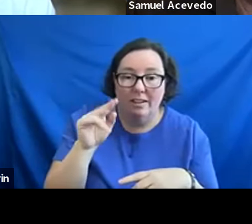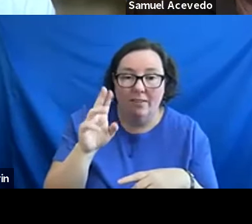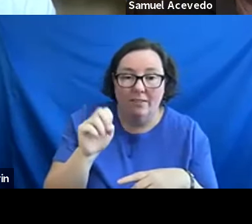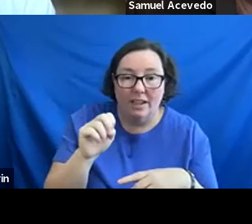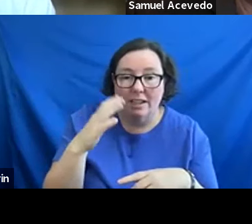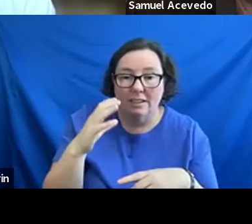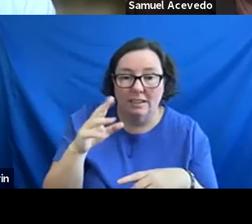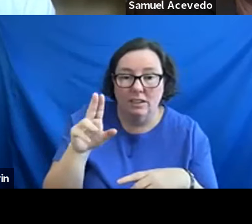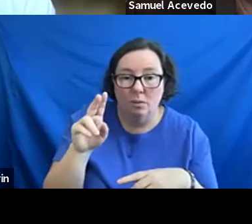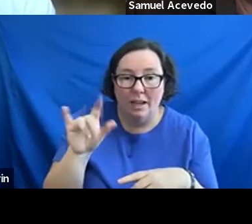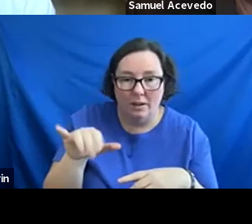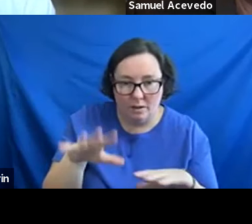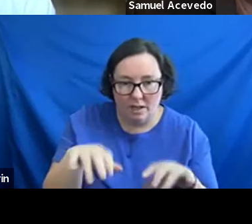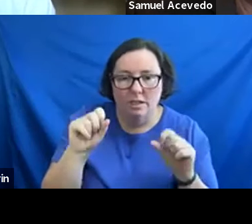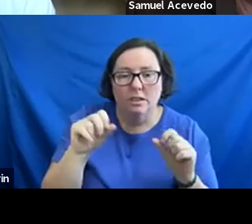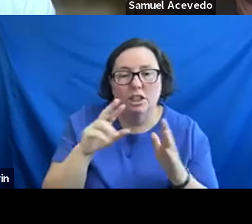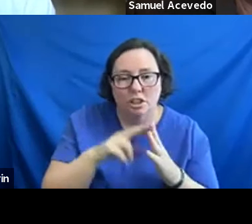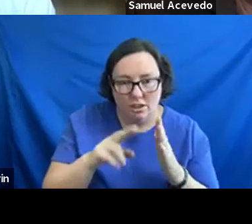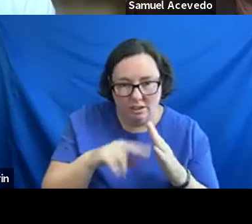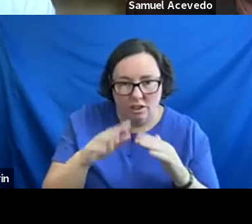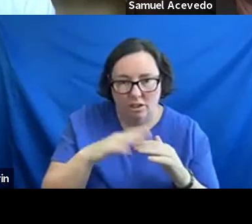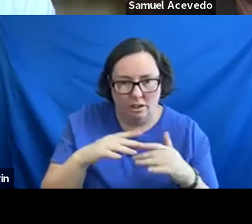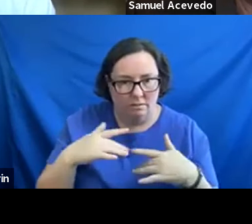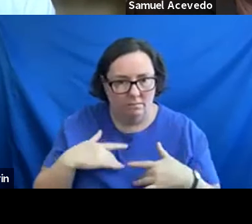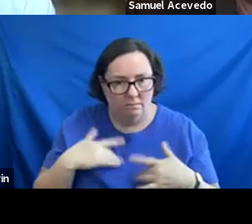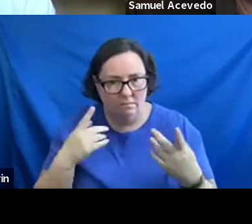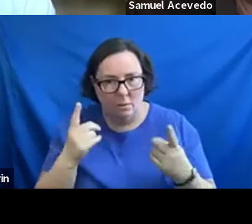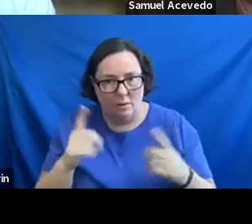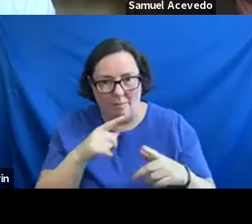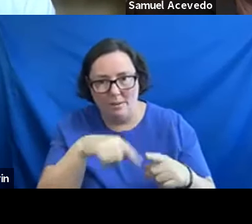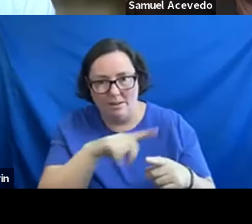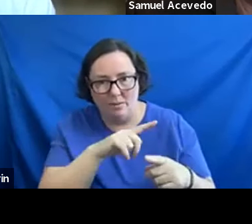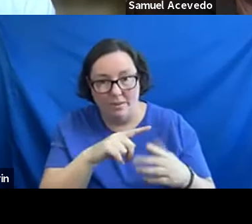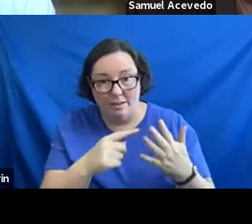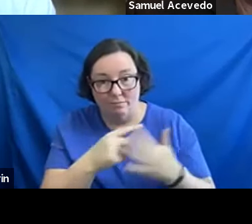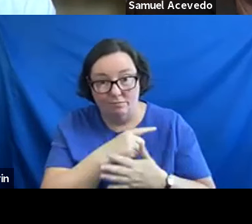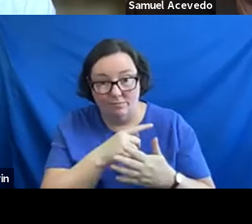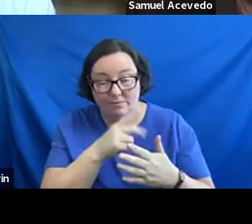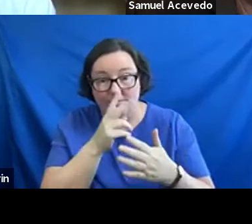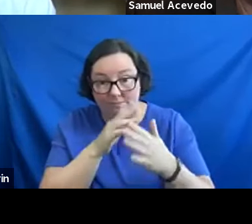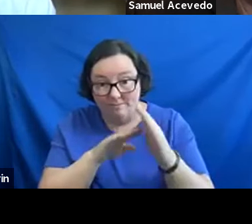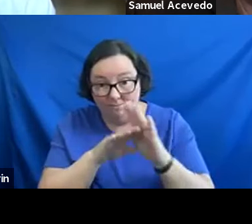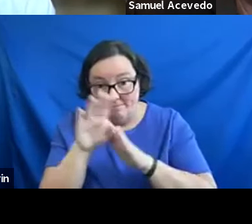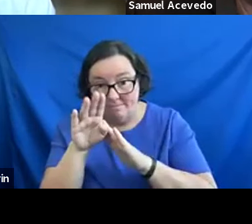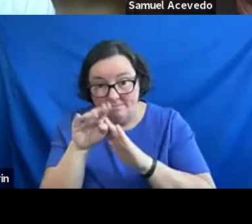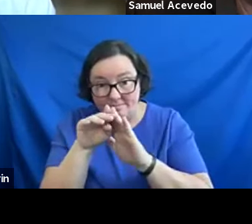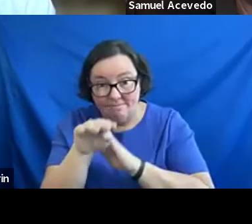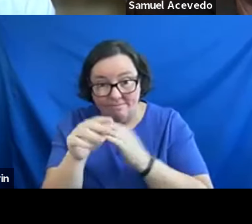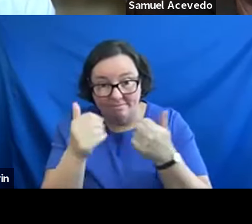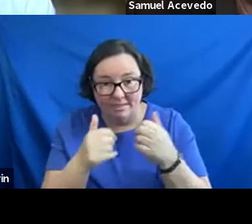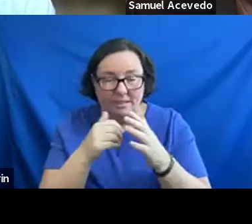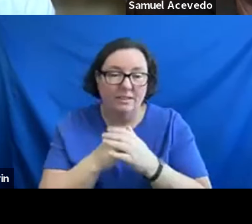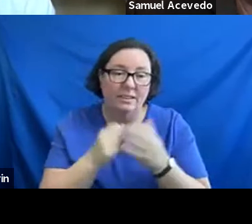the research on what happened in those schools. Many